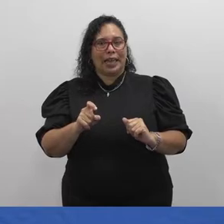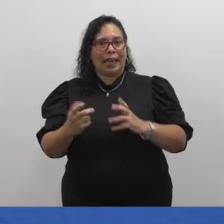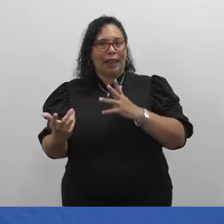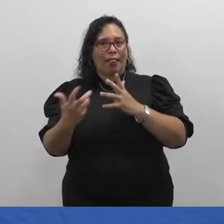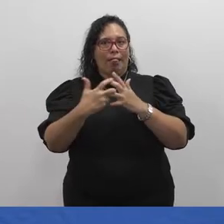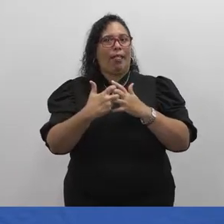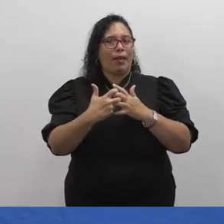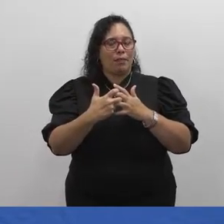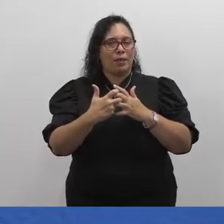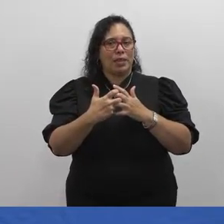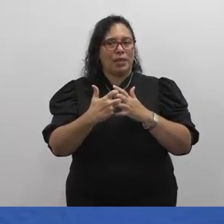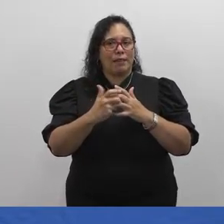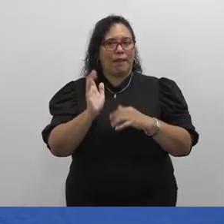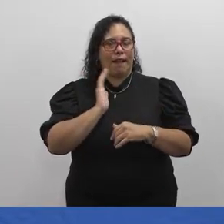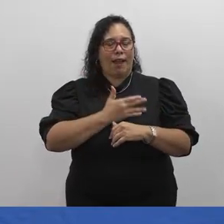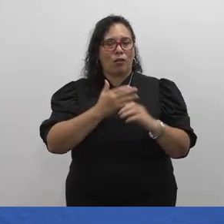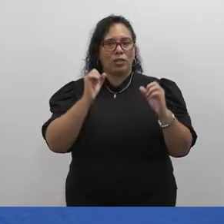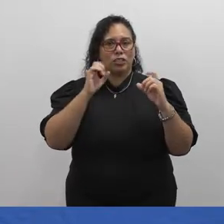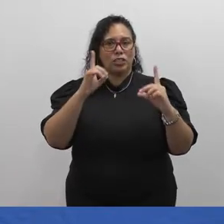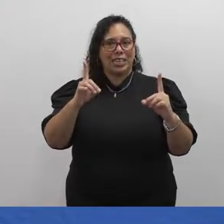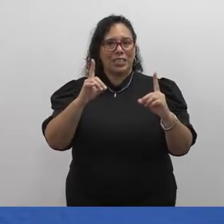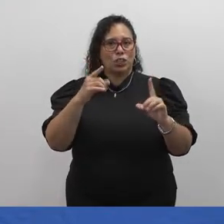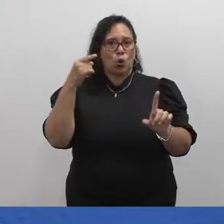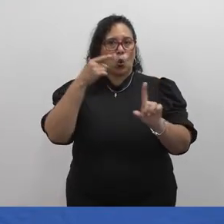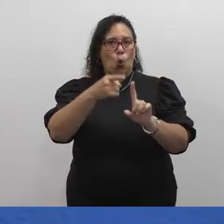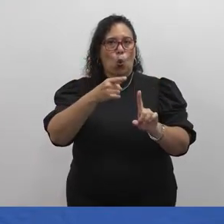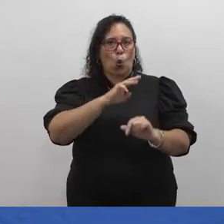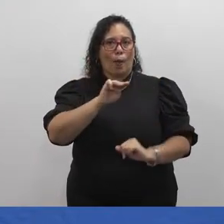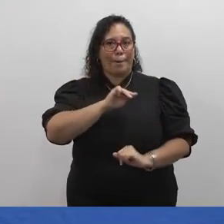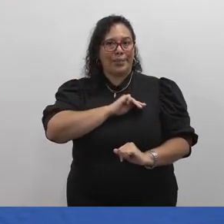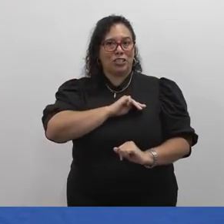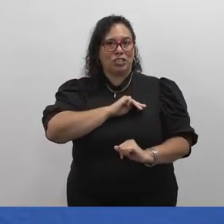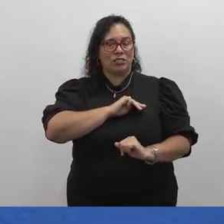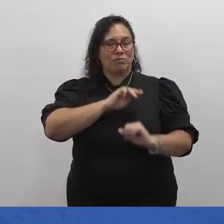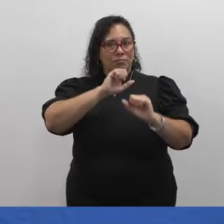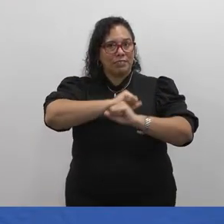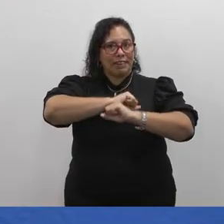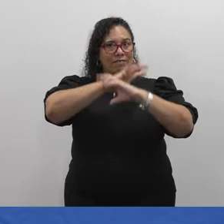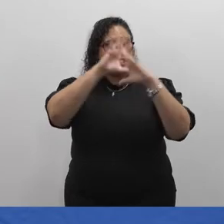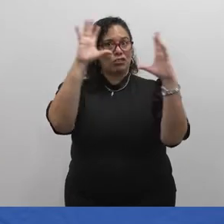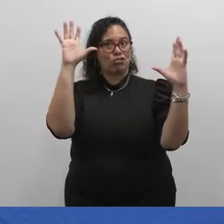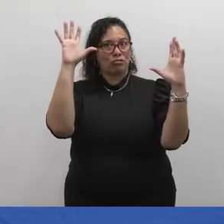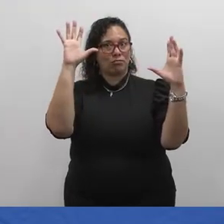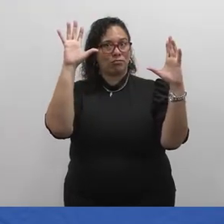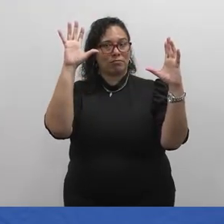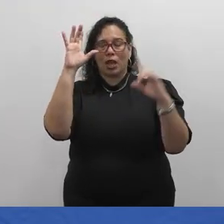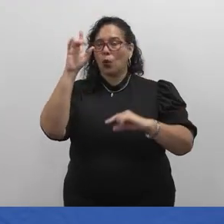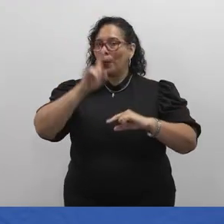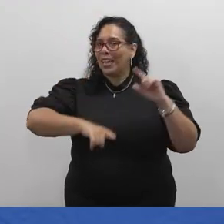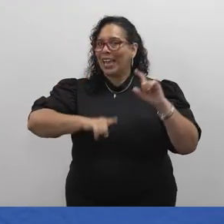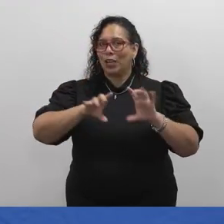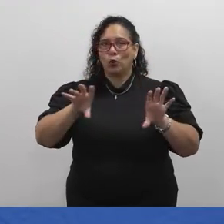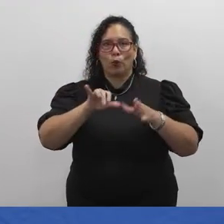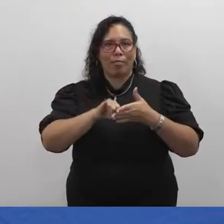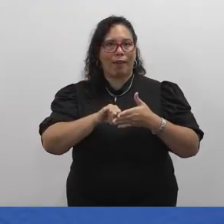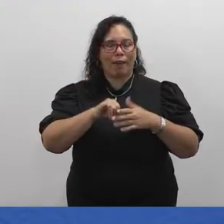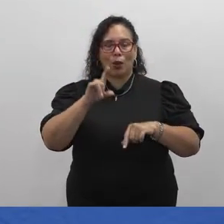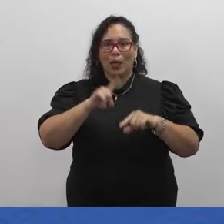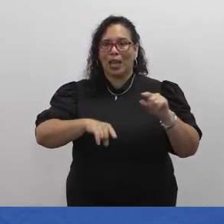alignment with what our educational goals and mission and vision are. We can't do that. We cannot